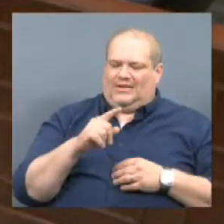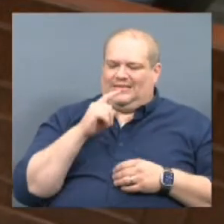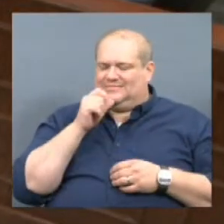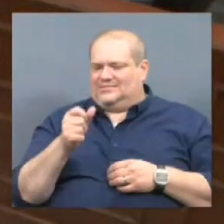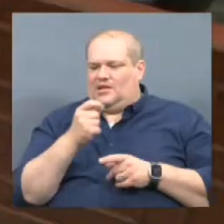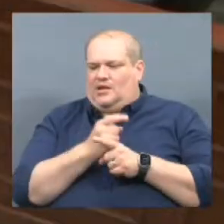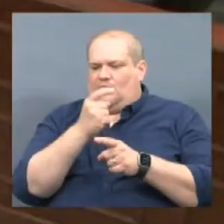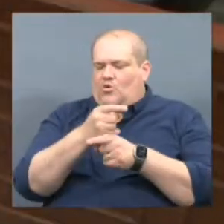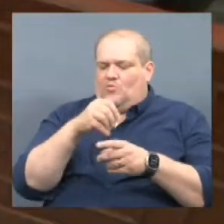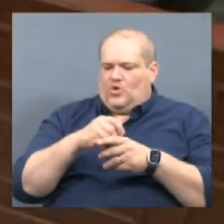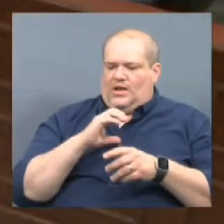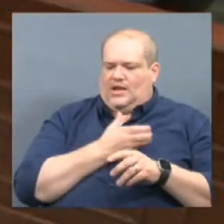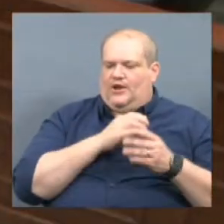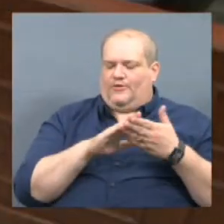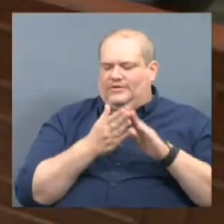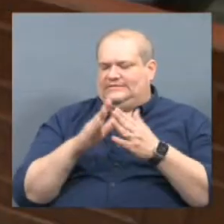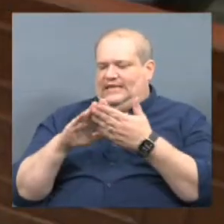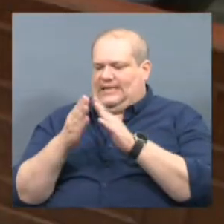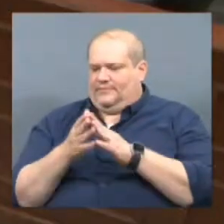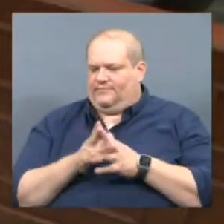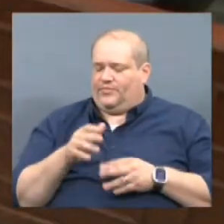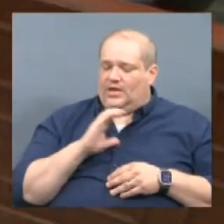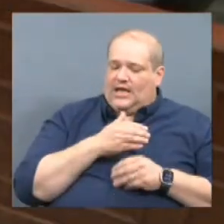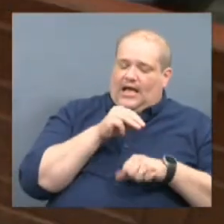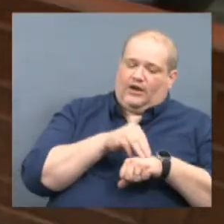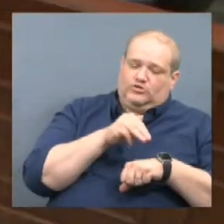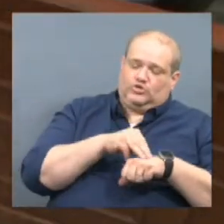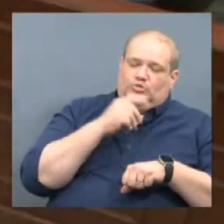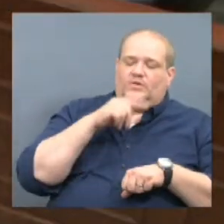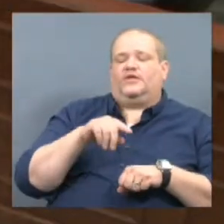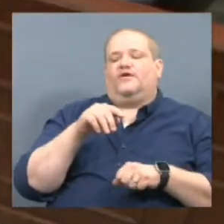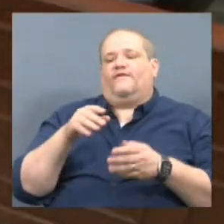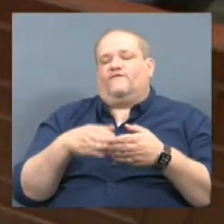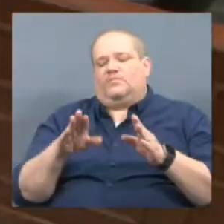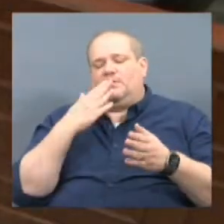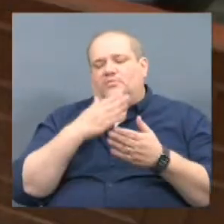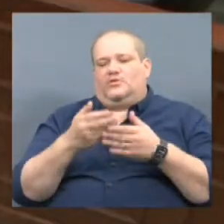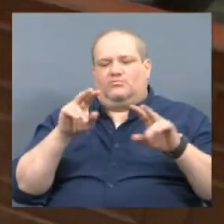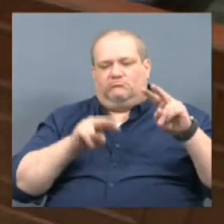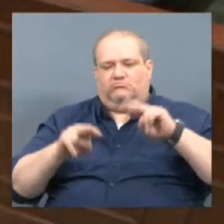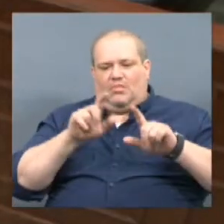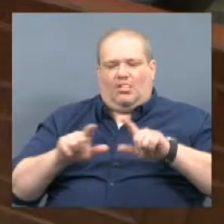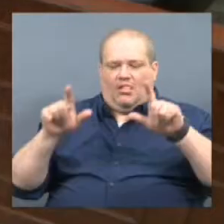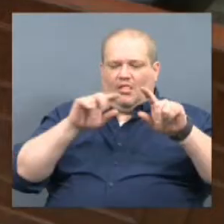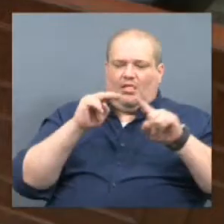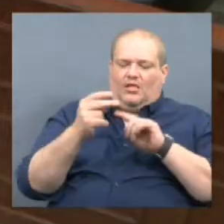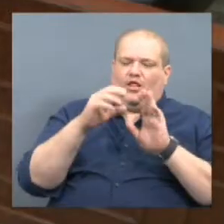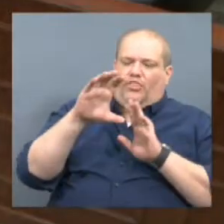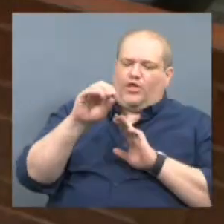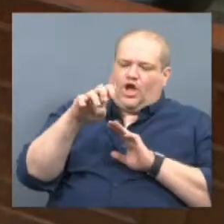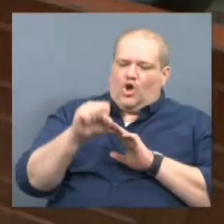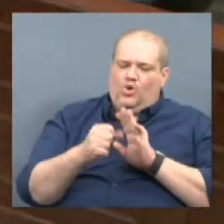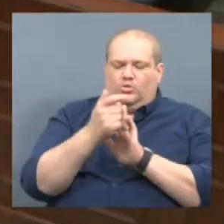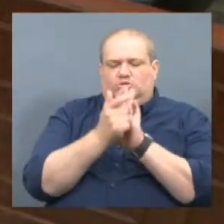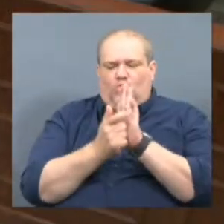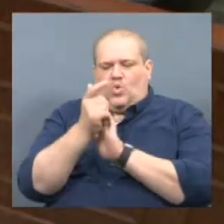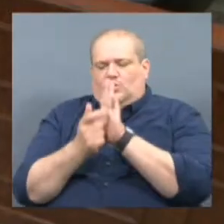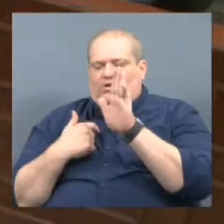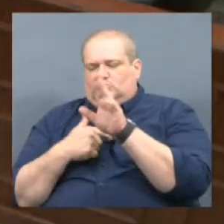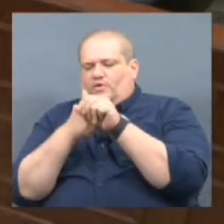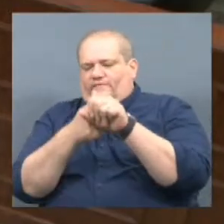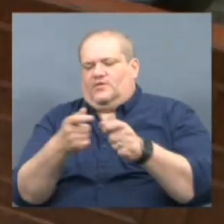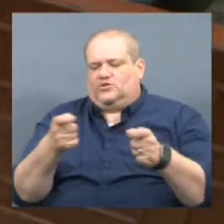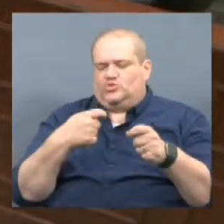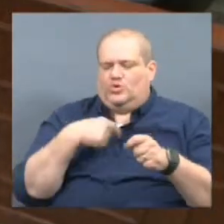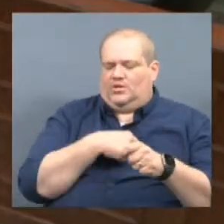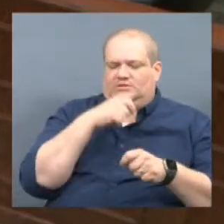not appropriate in our city. Our duty as to the public good is viewed through the lens of the codes and ordinances that we are governed by,